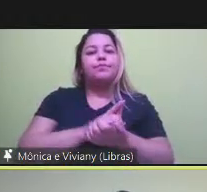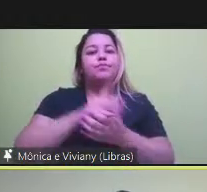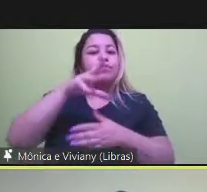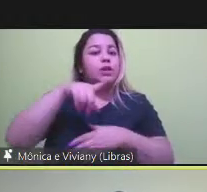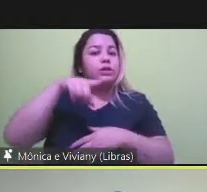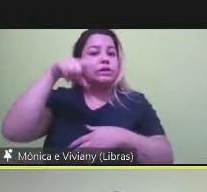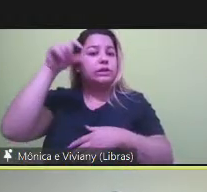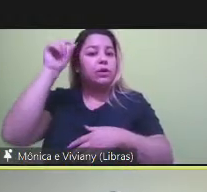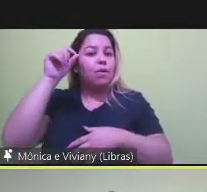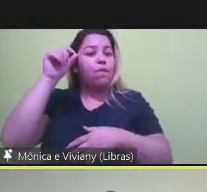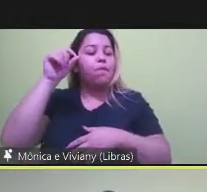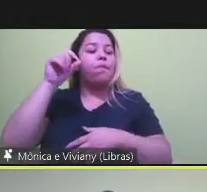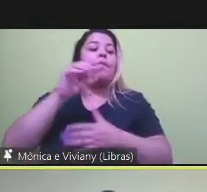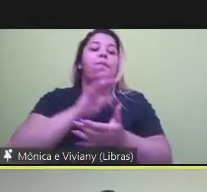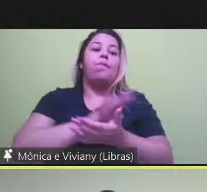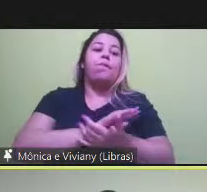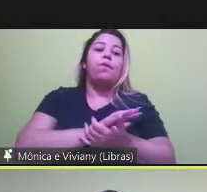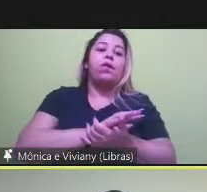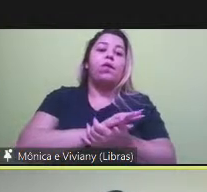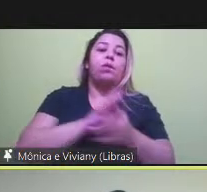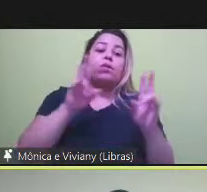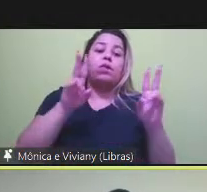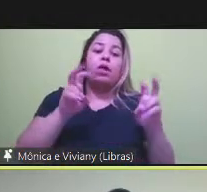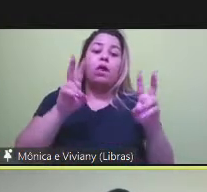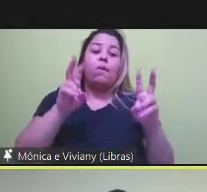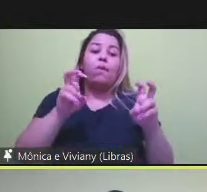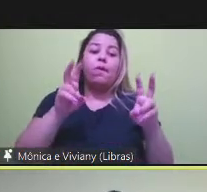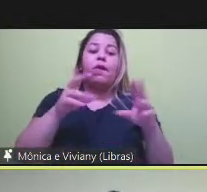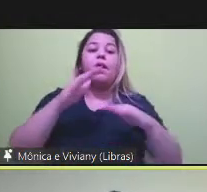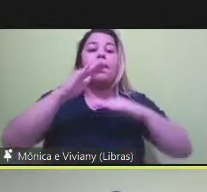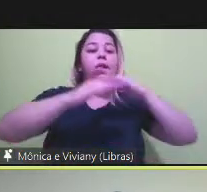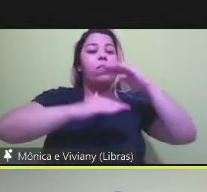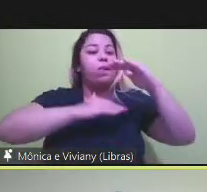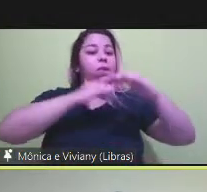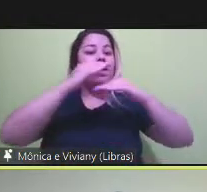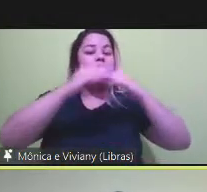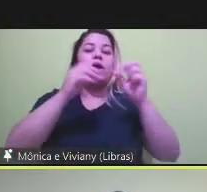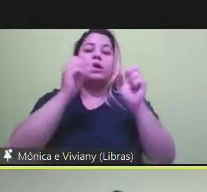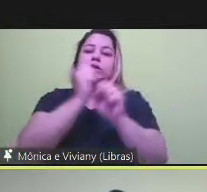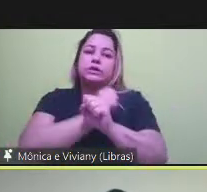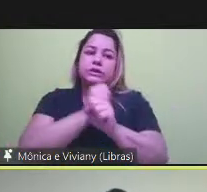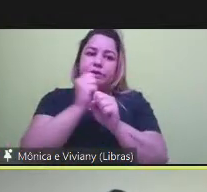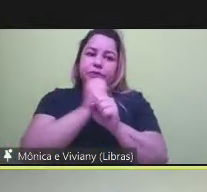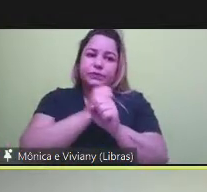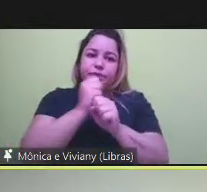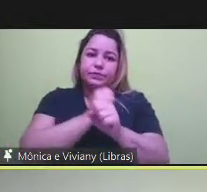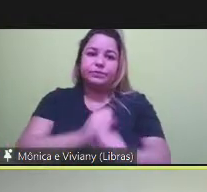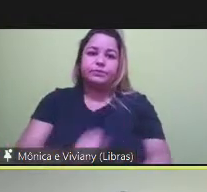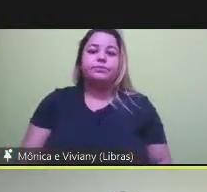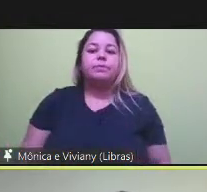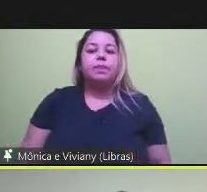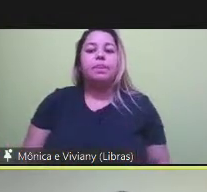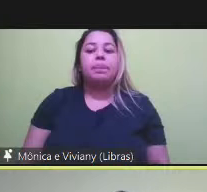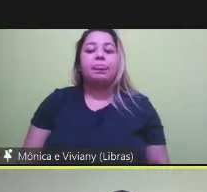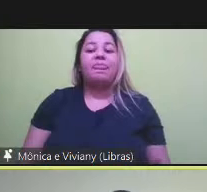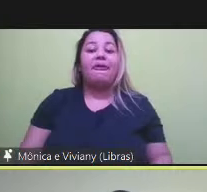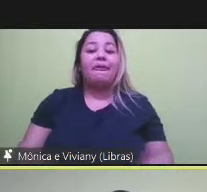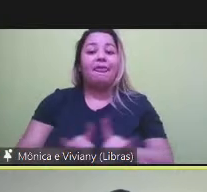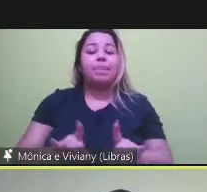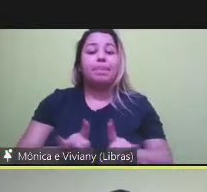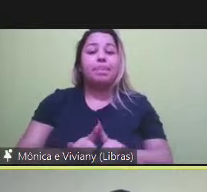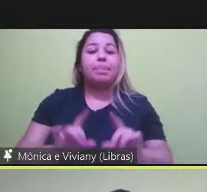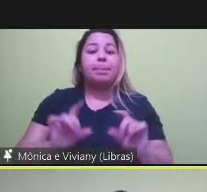they elect which activities of the teams that they will try to develop throughout the year. And